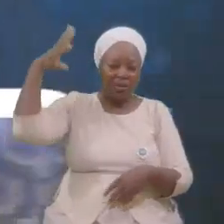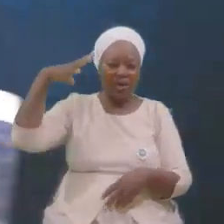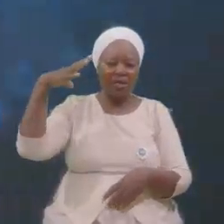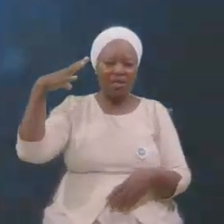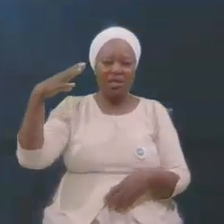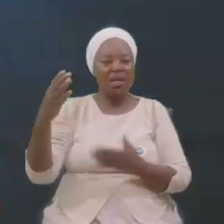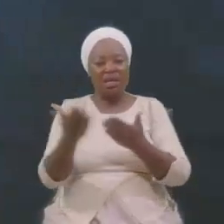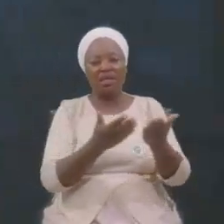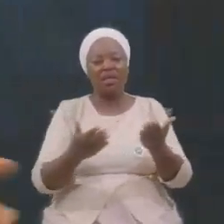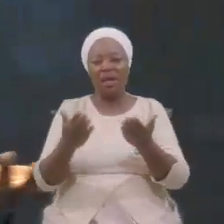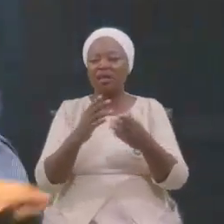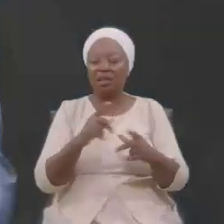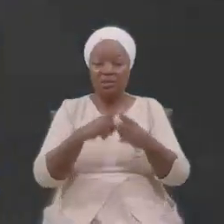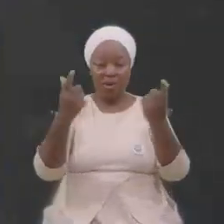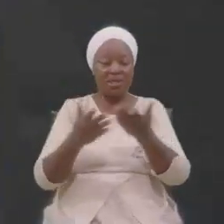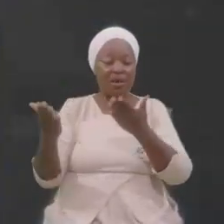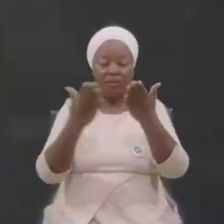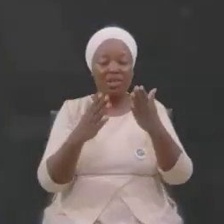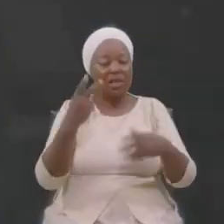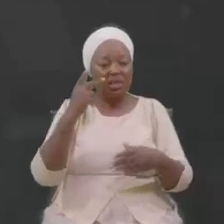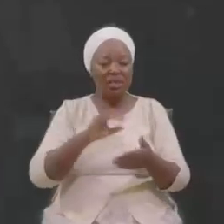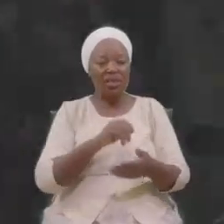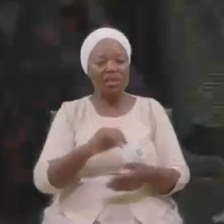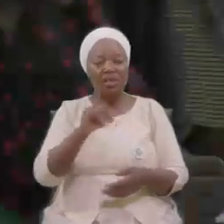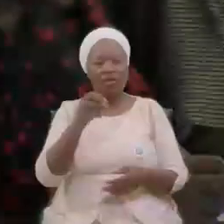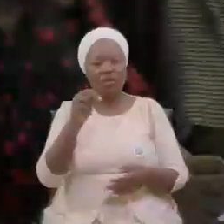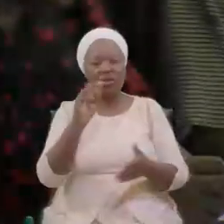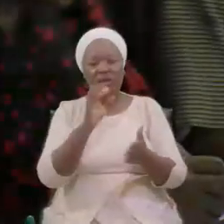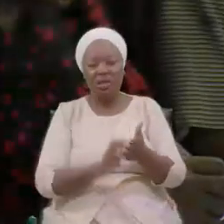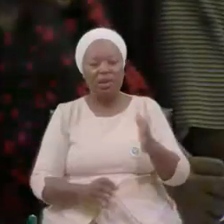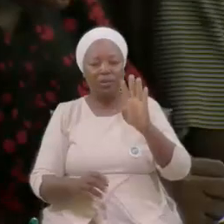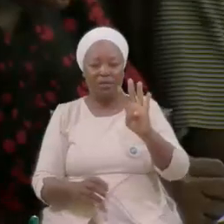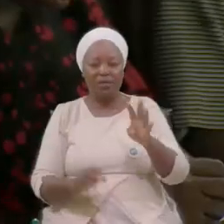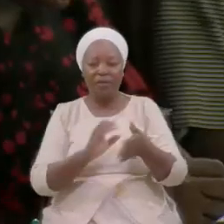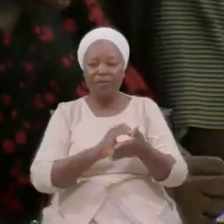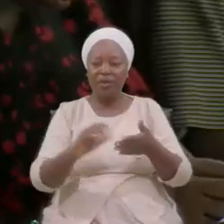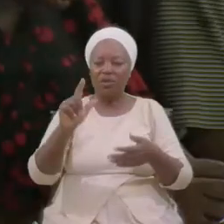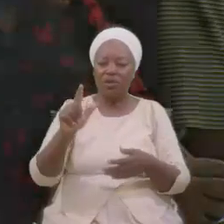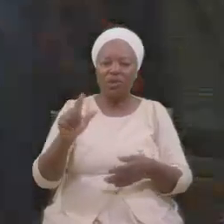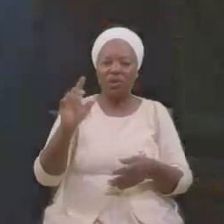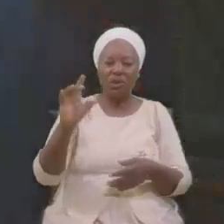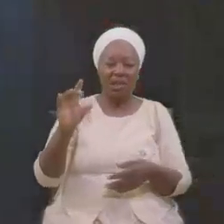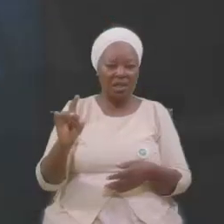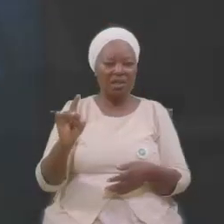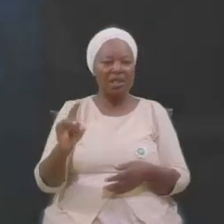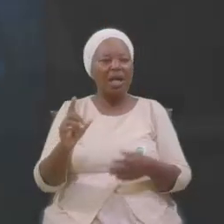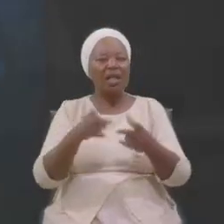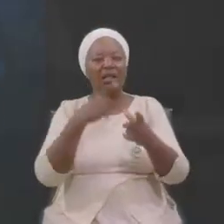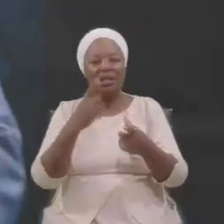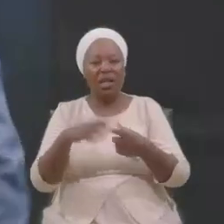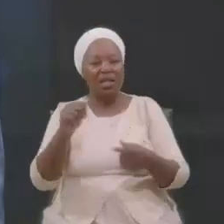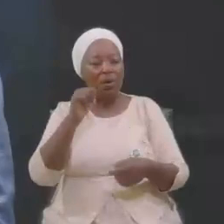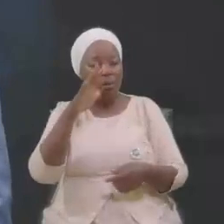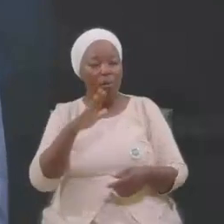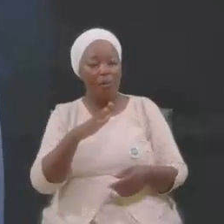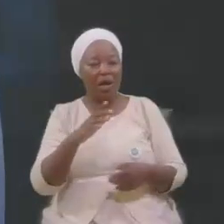John chapter 4. We're reading from verse 28. Then the woman then left